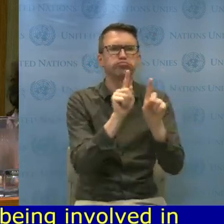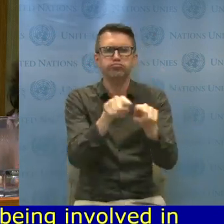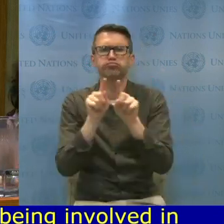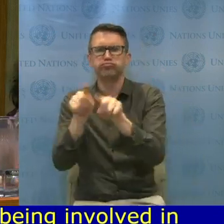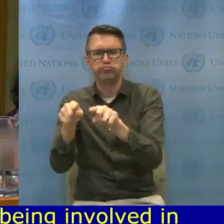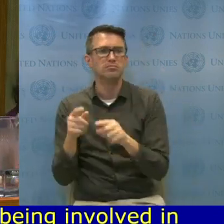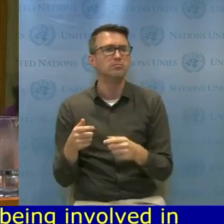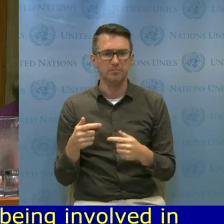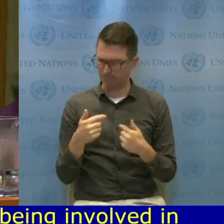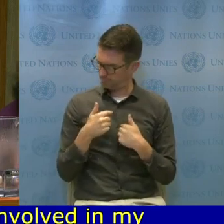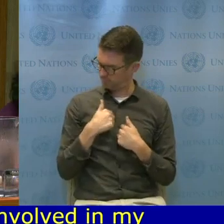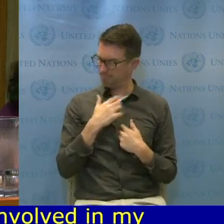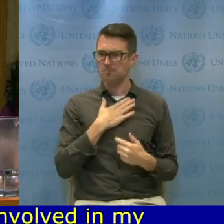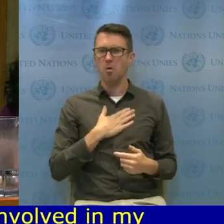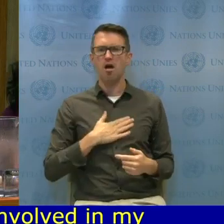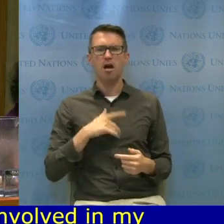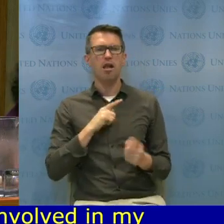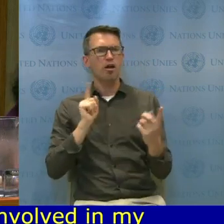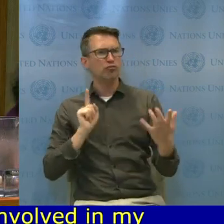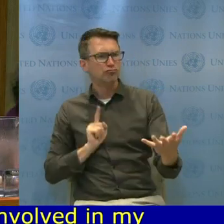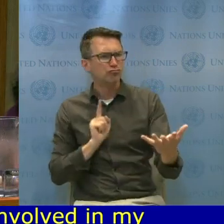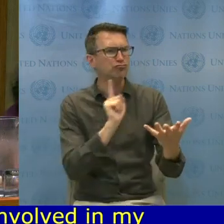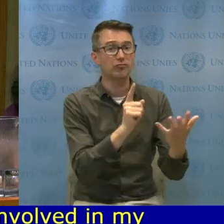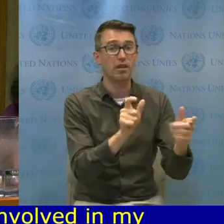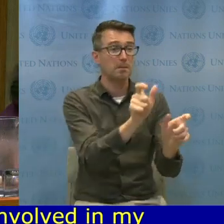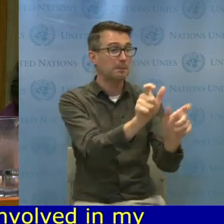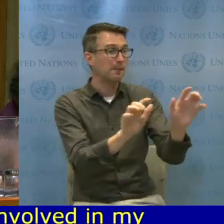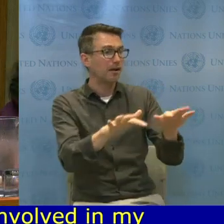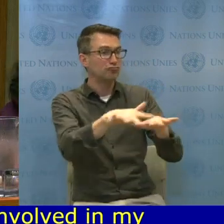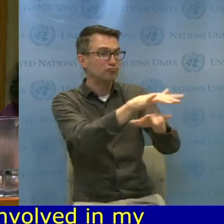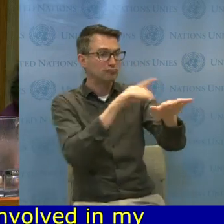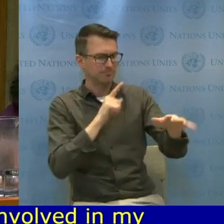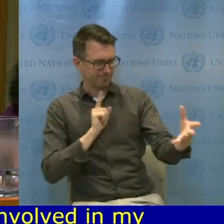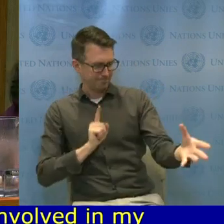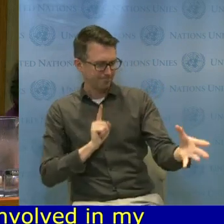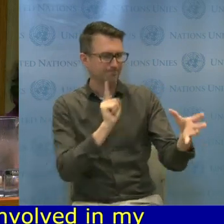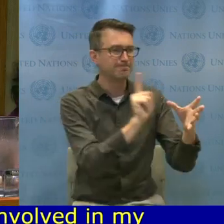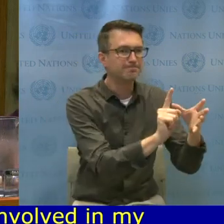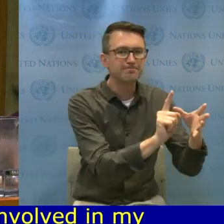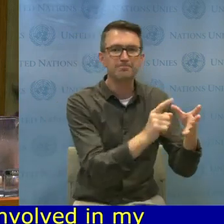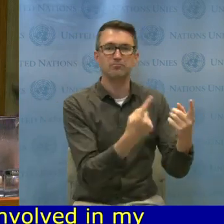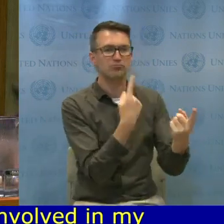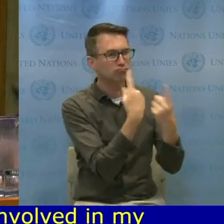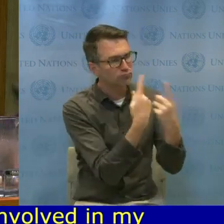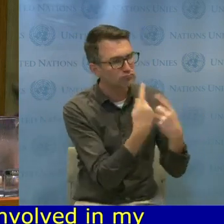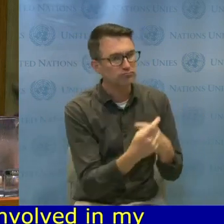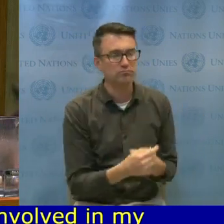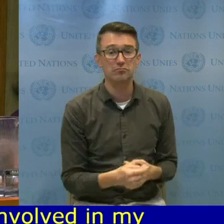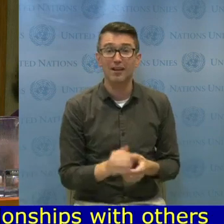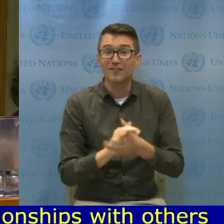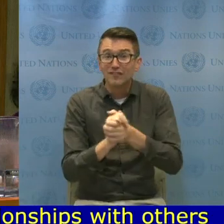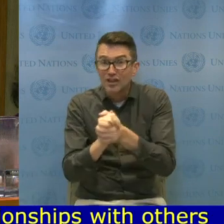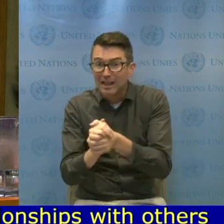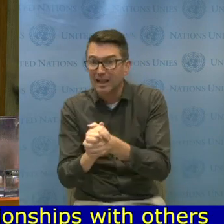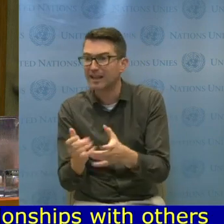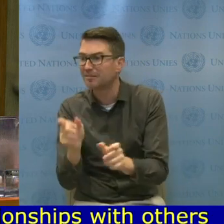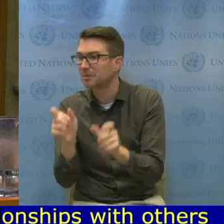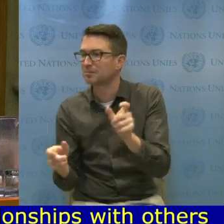common interests, and having friends. When people experience some or all